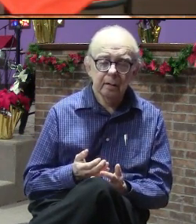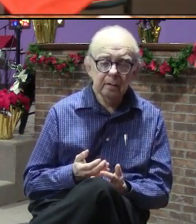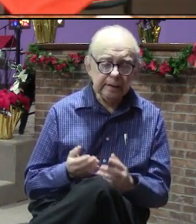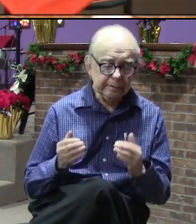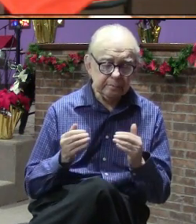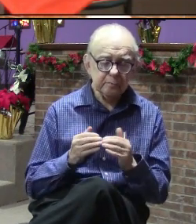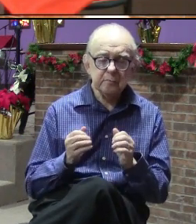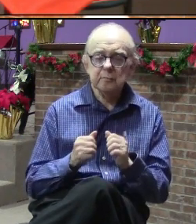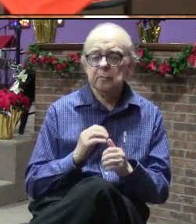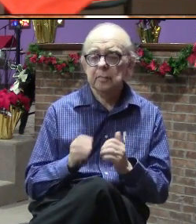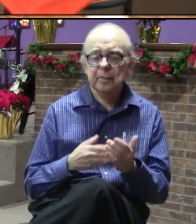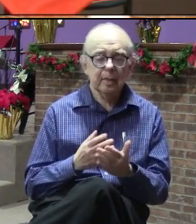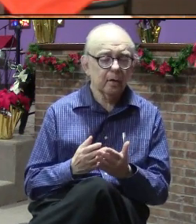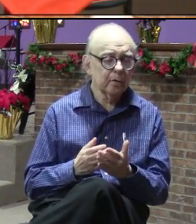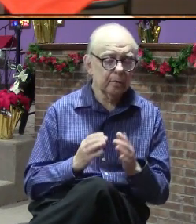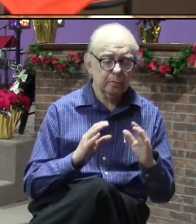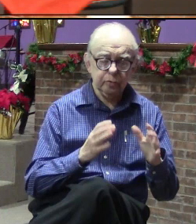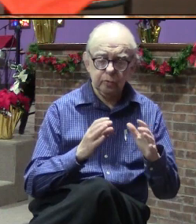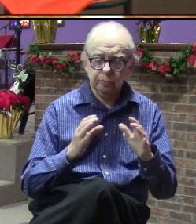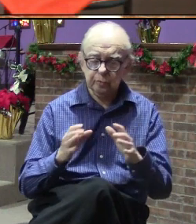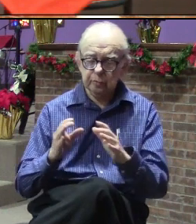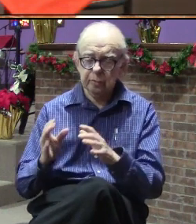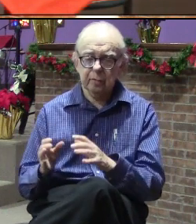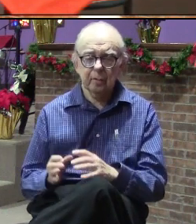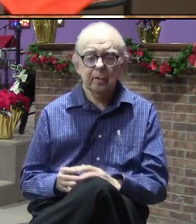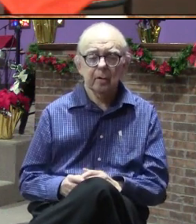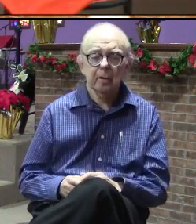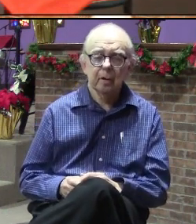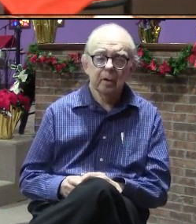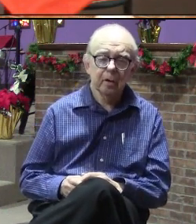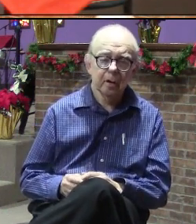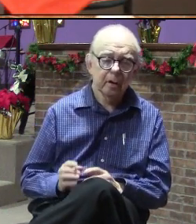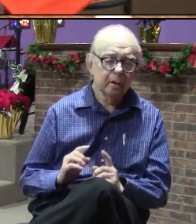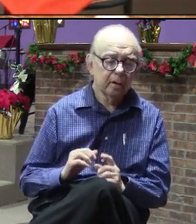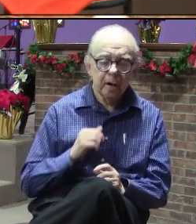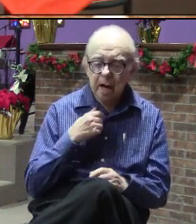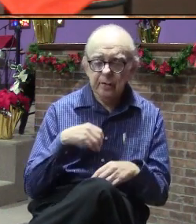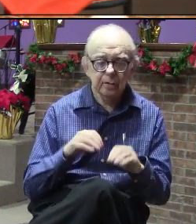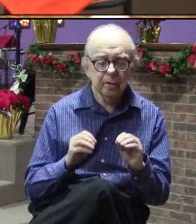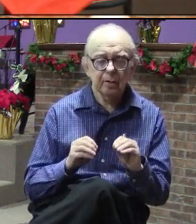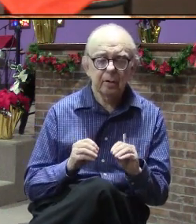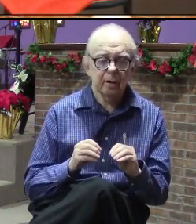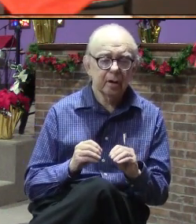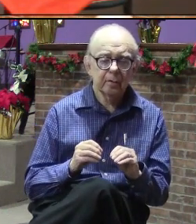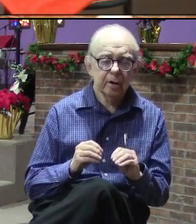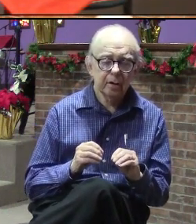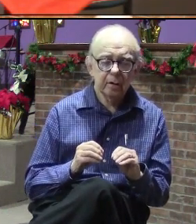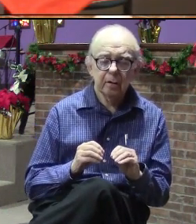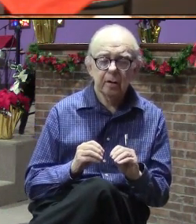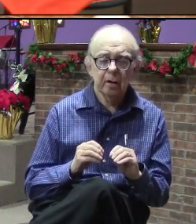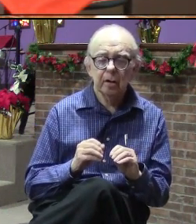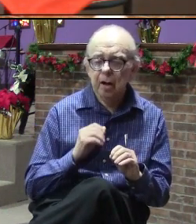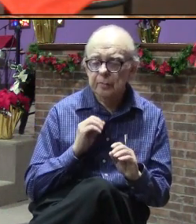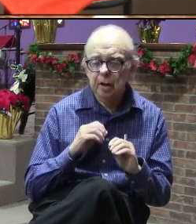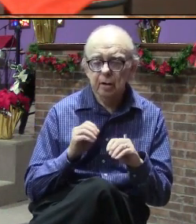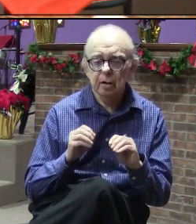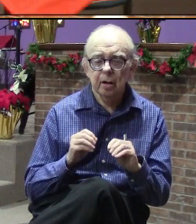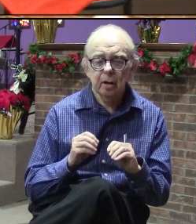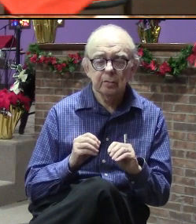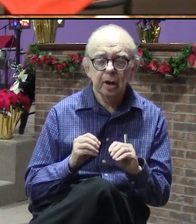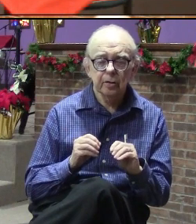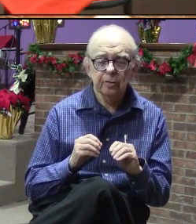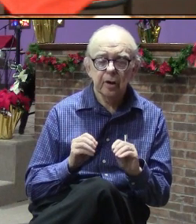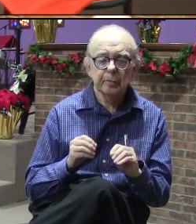Even with all of the crowds, I won't go shopping on Good Friday or on Good Friday, Black